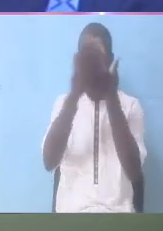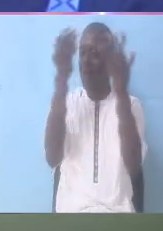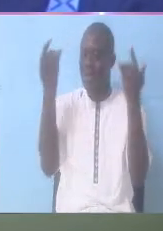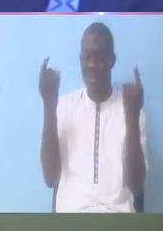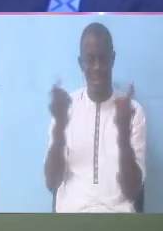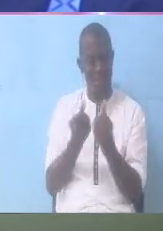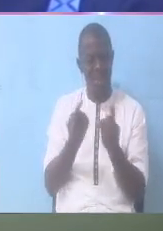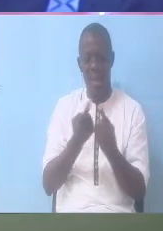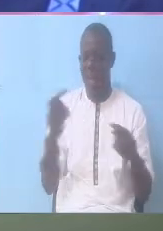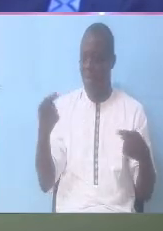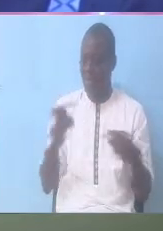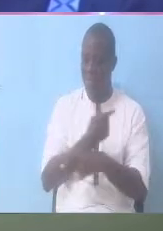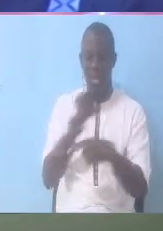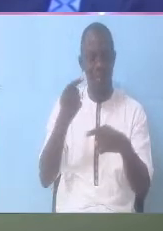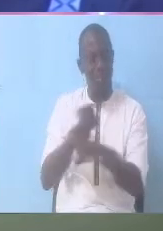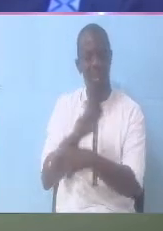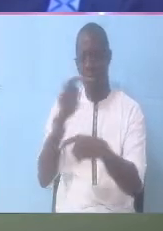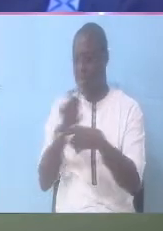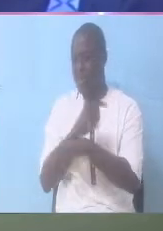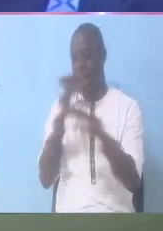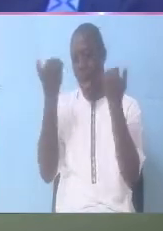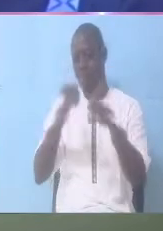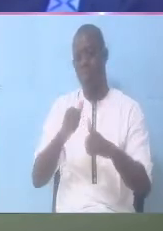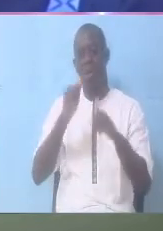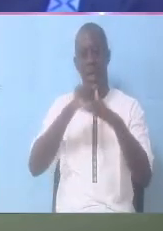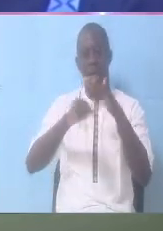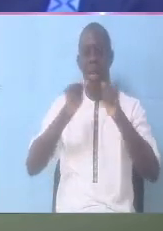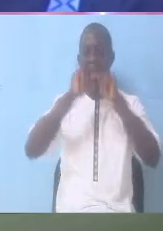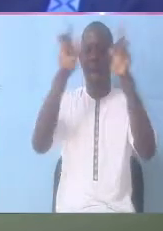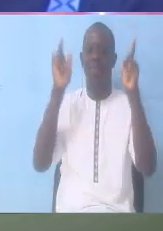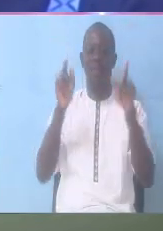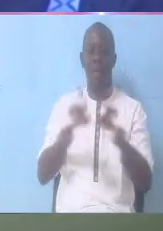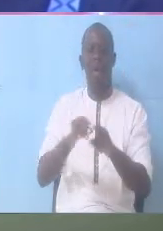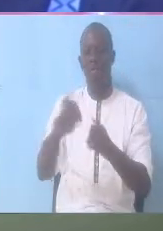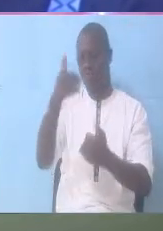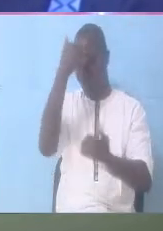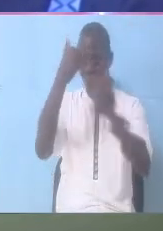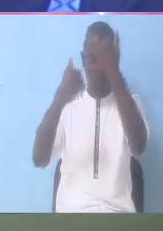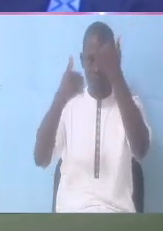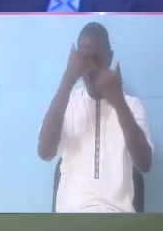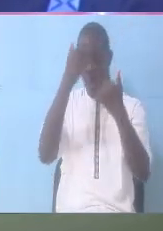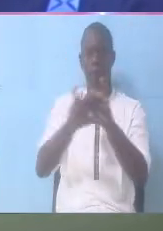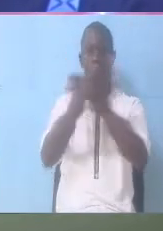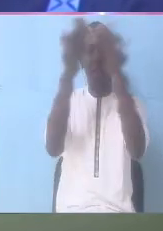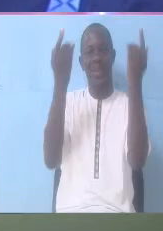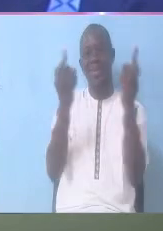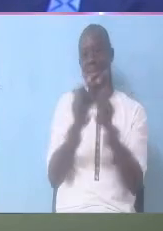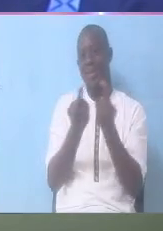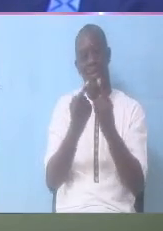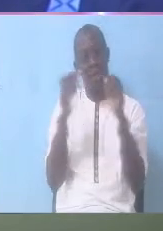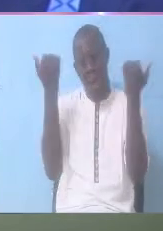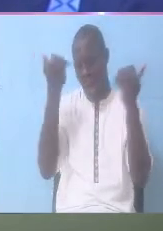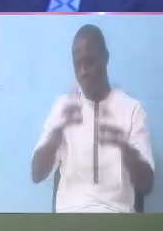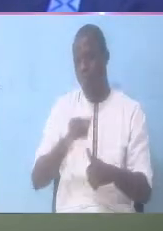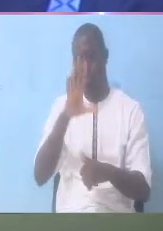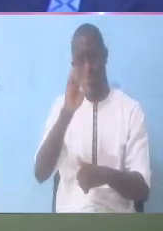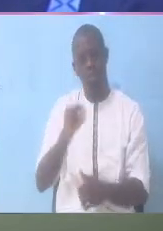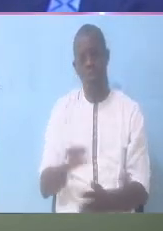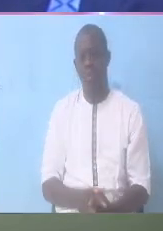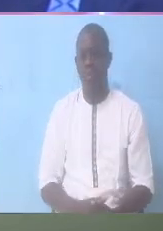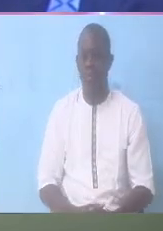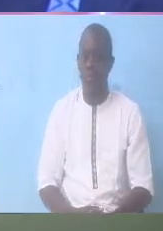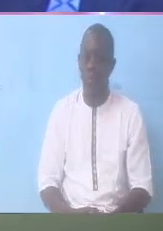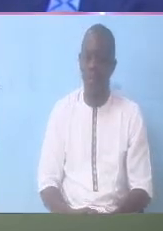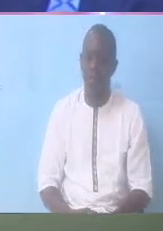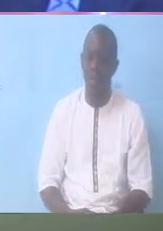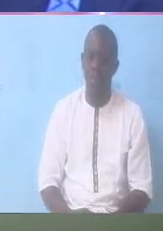yalon ko aketa du nyoloti wo dalilo le ya sabu and I'm feeling the kujamal le to men yalon ko mbaratela.